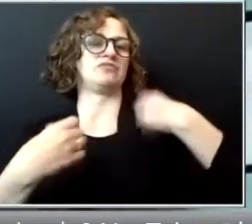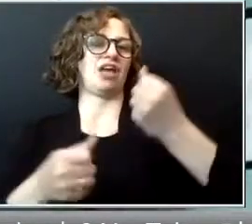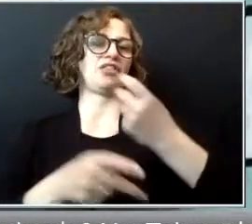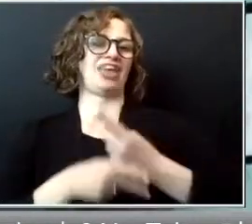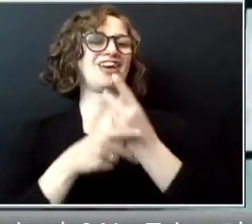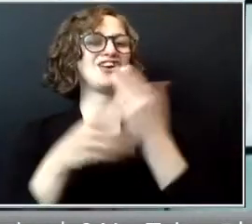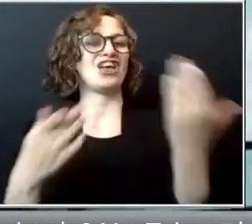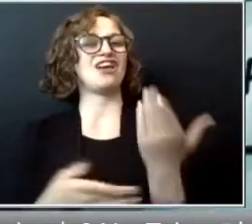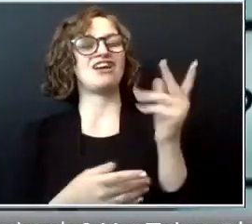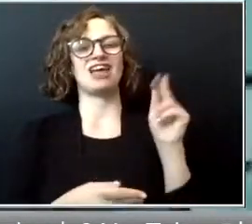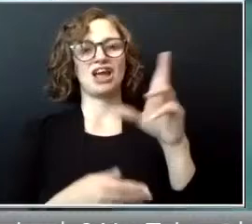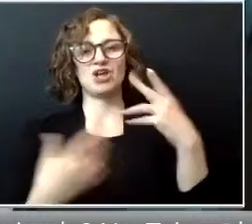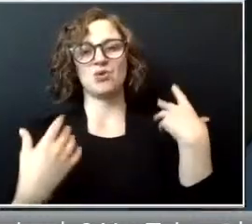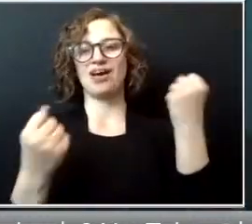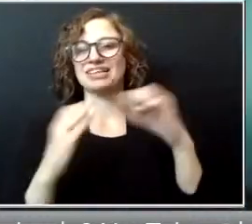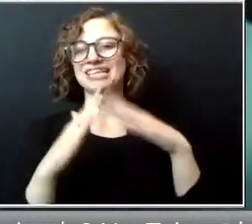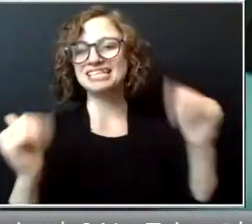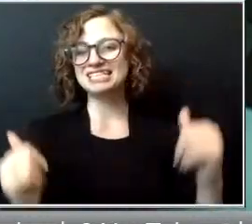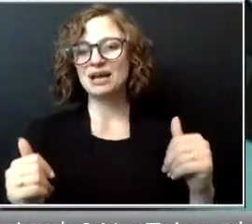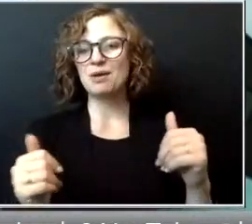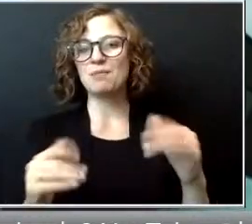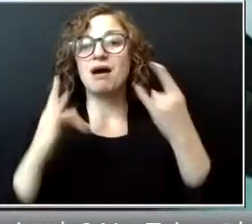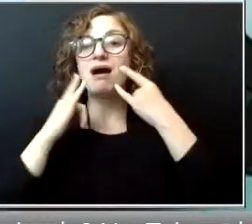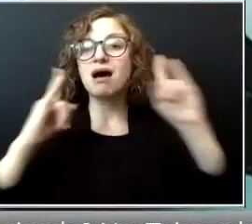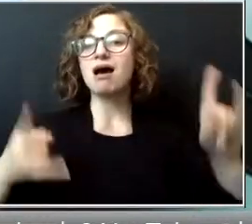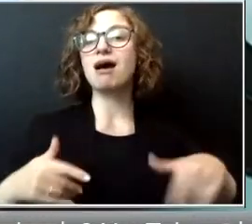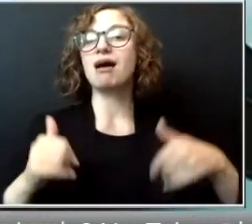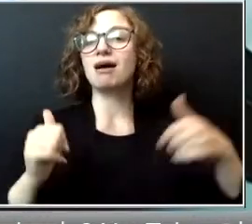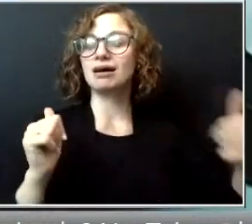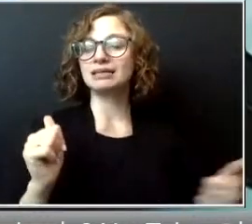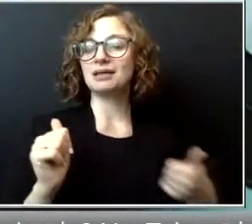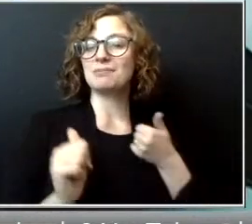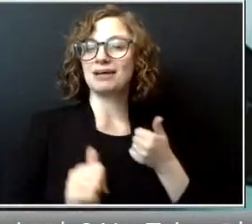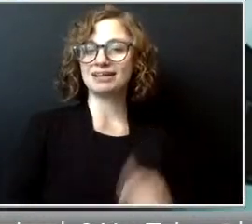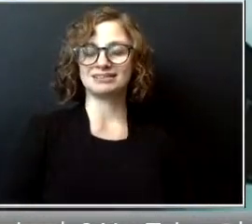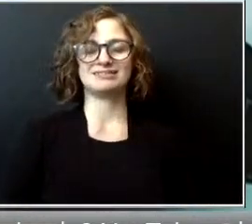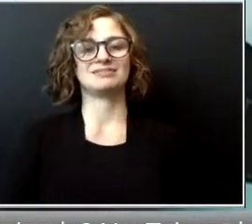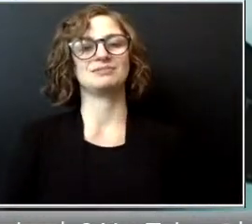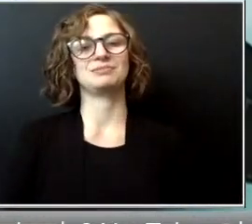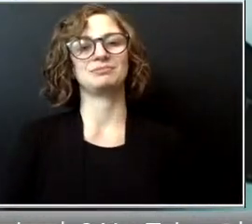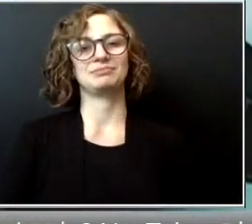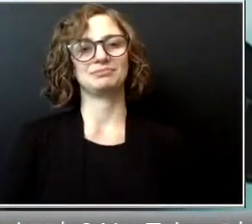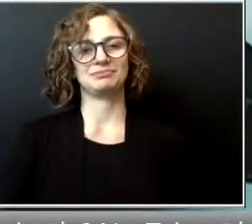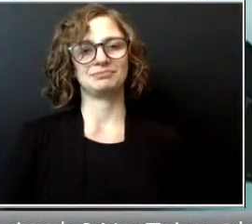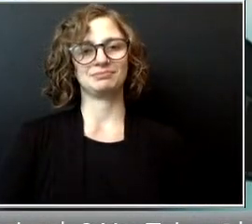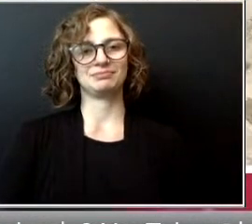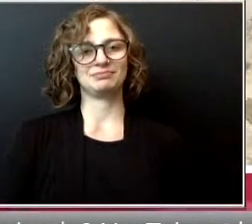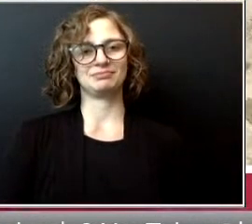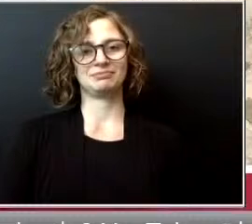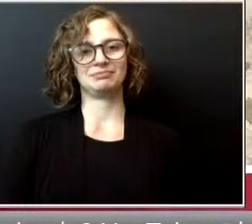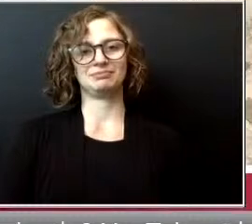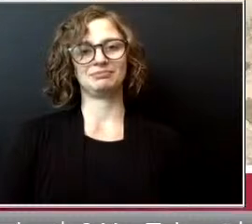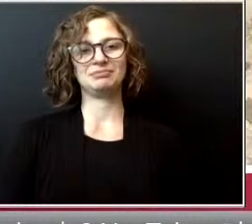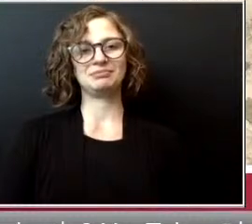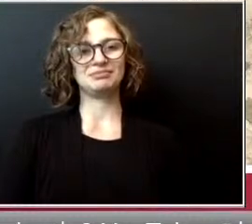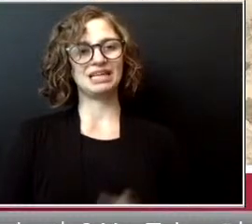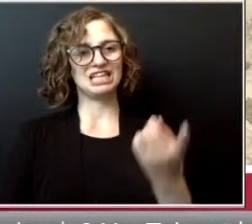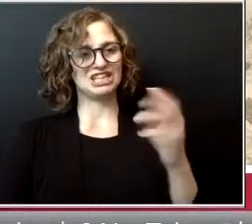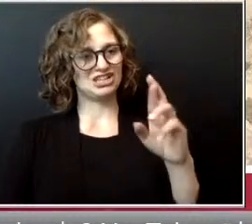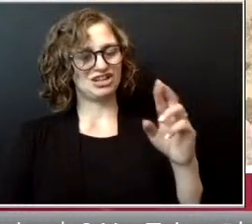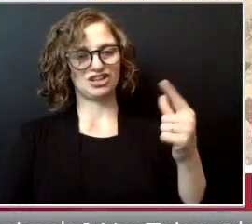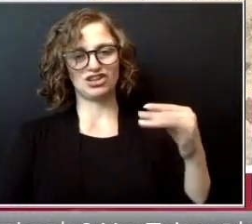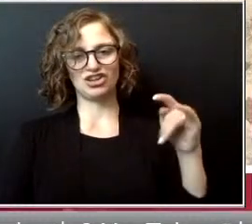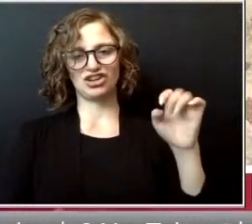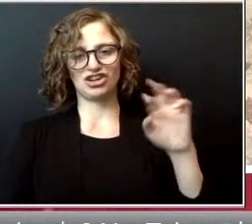Kansas Health System. Let's go behind the mask. Dr. Gertz, you're up first. And fun fact, you have a better